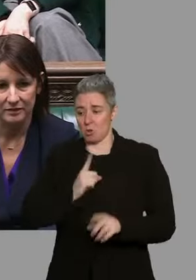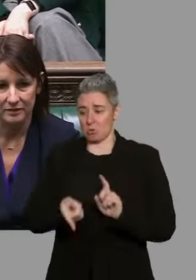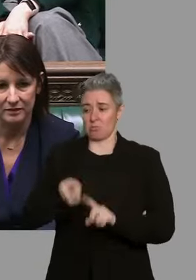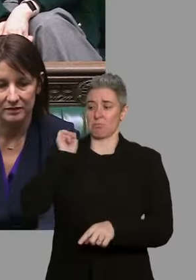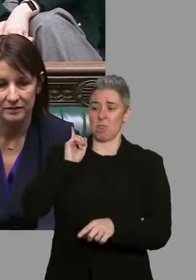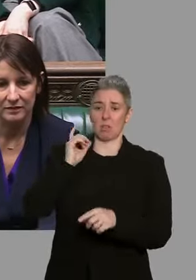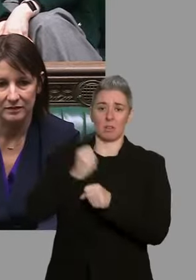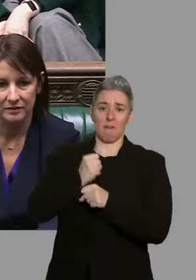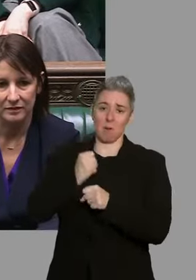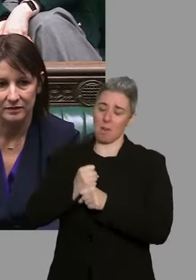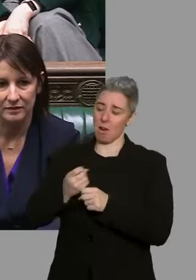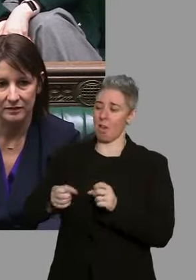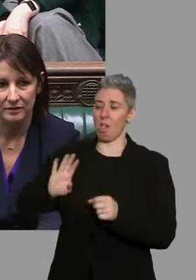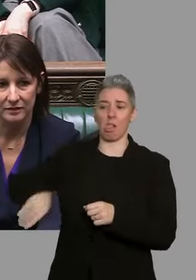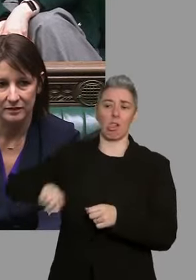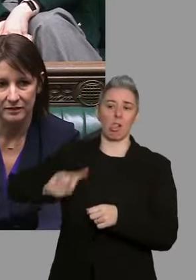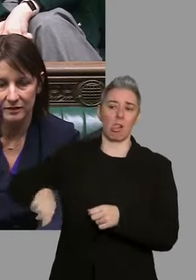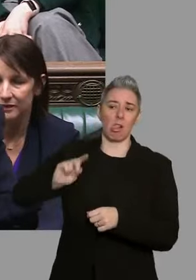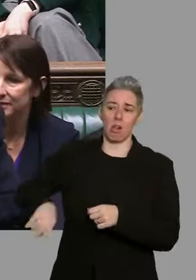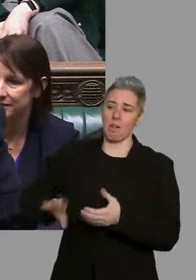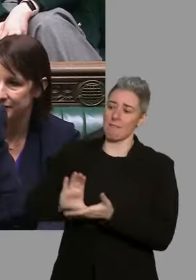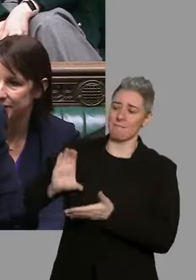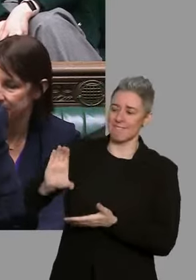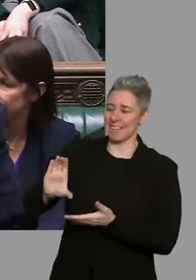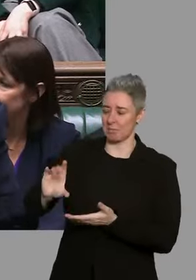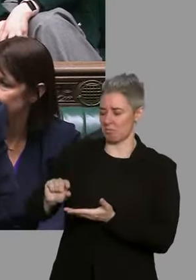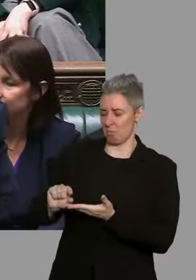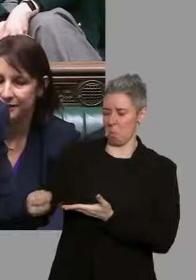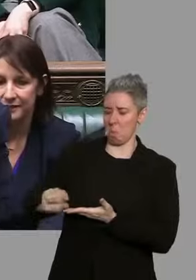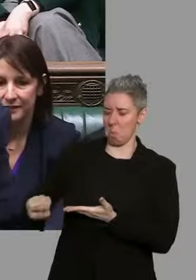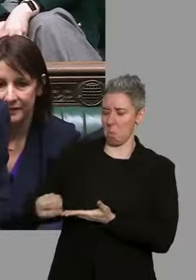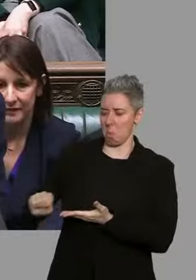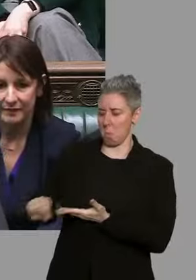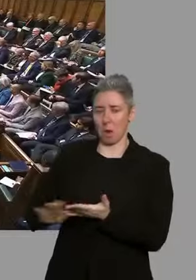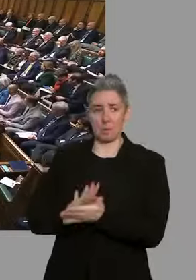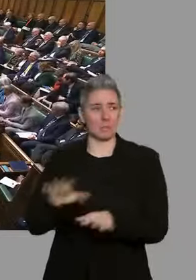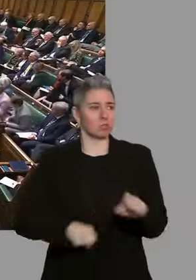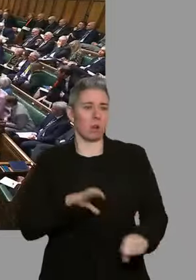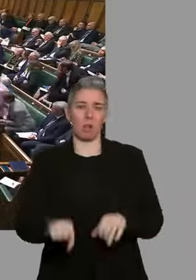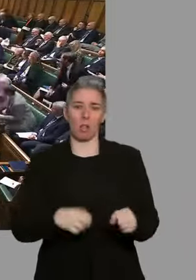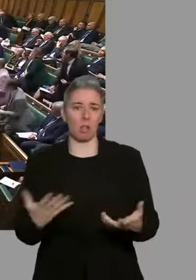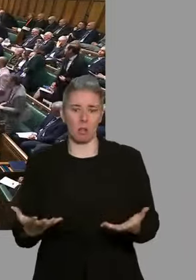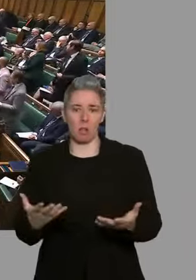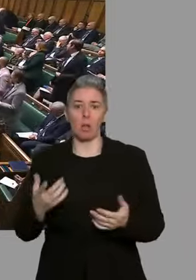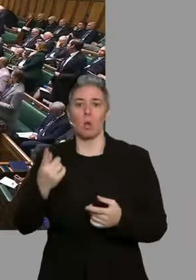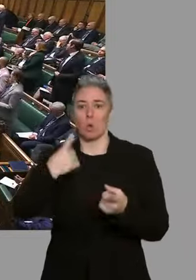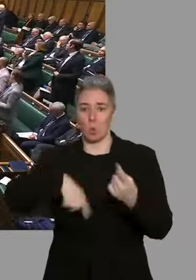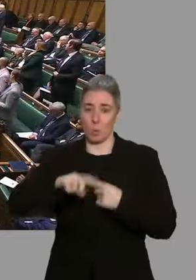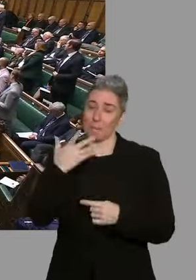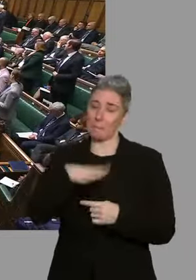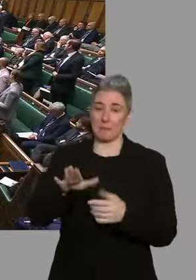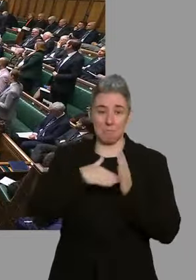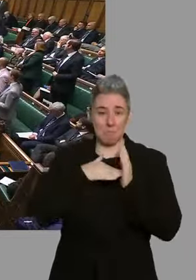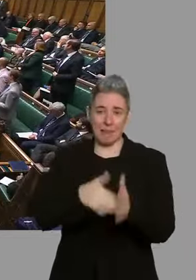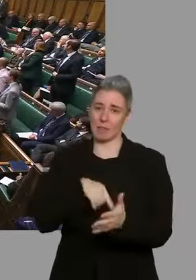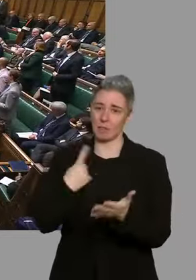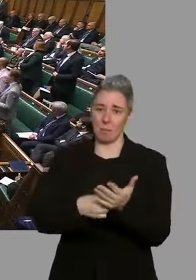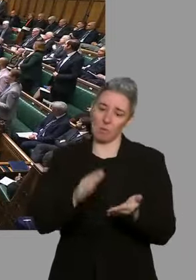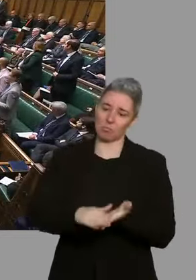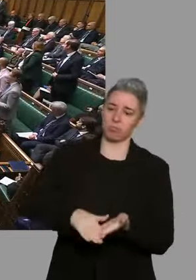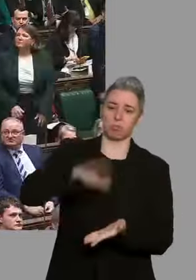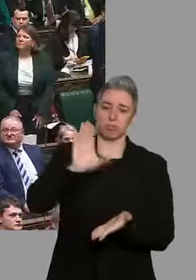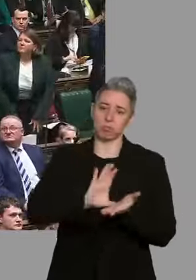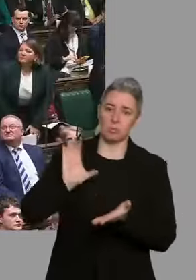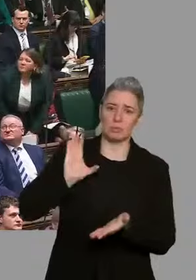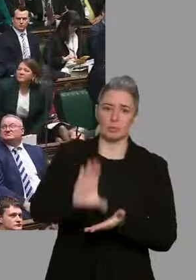will continue to do so, and I will make sure that he gets a meeting with the relevant minister. Chris Law. These last months have